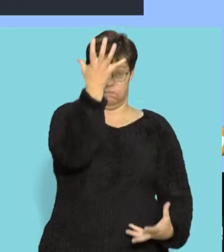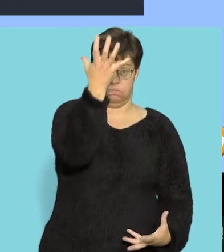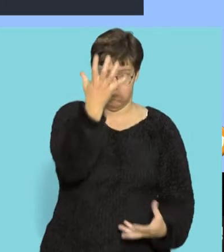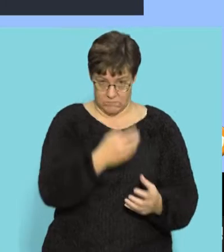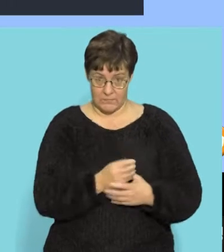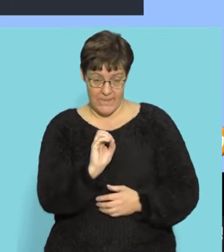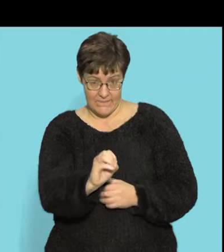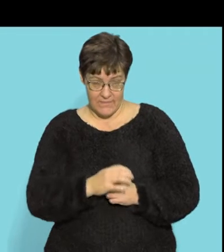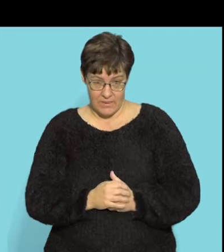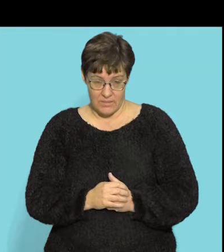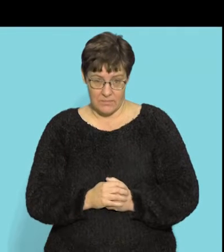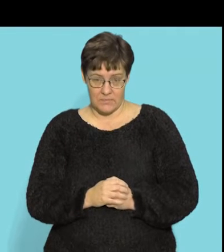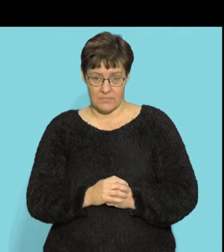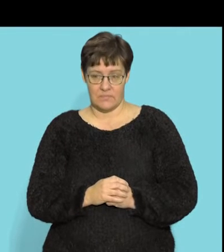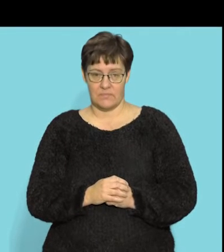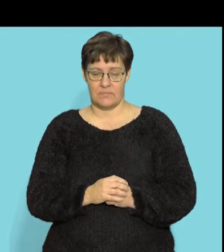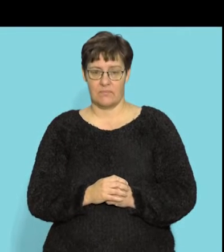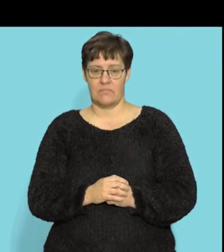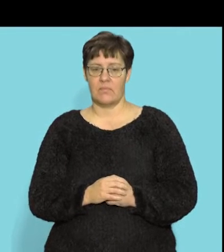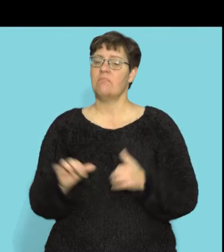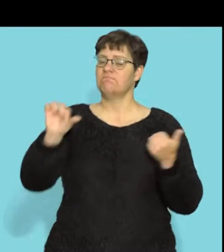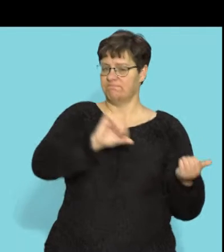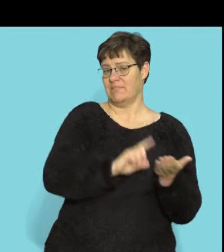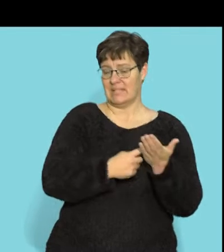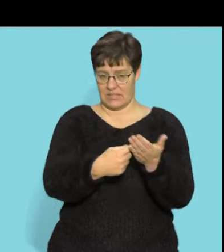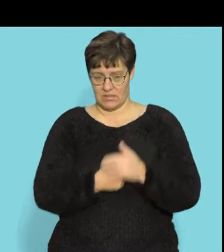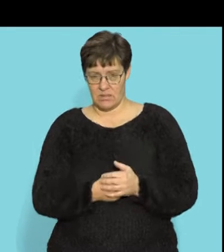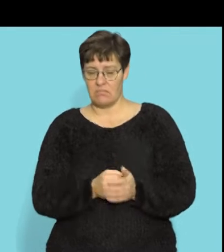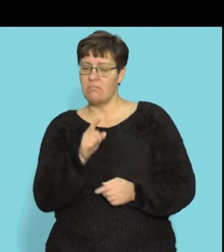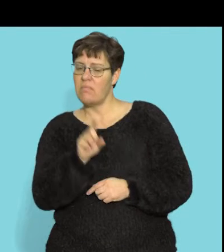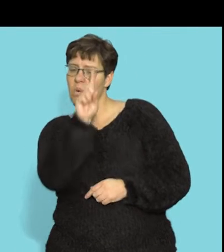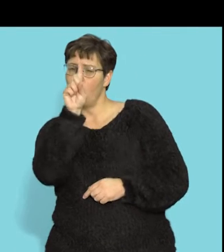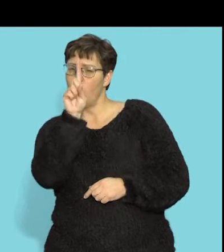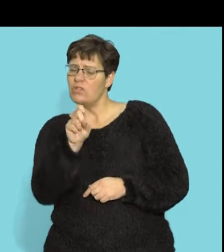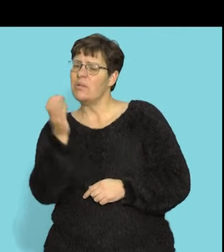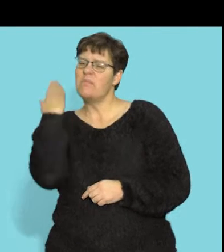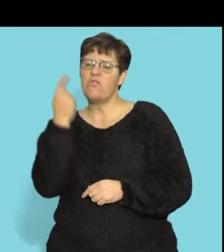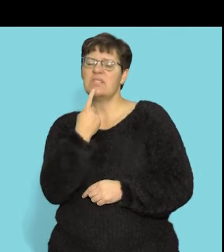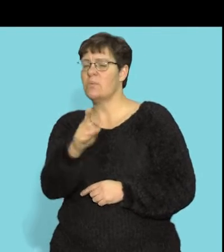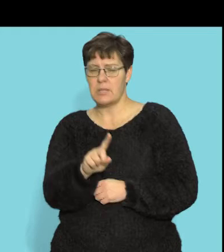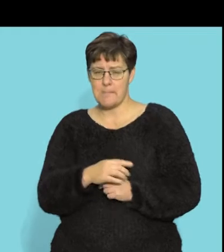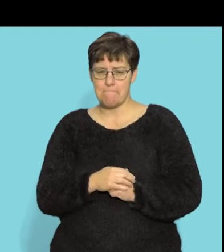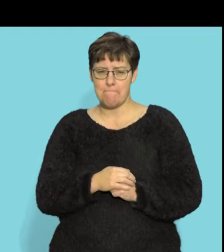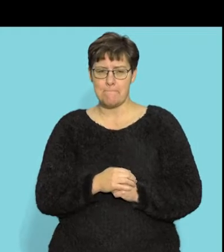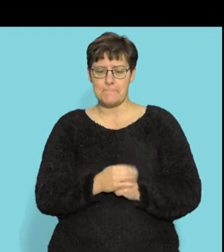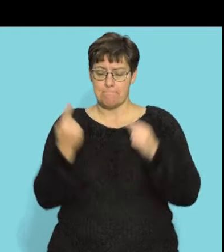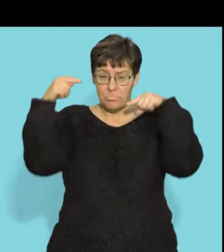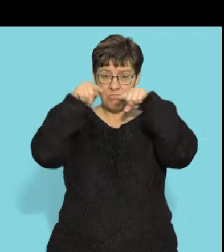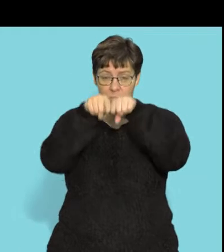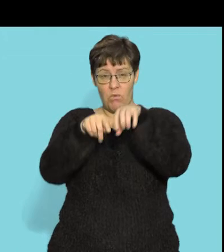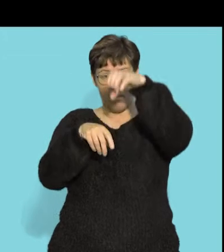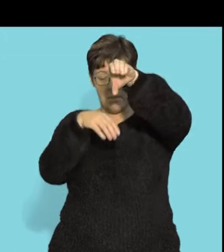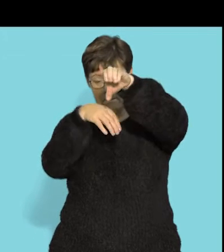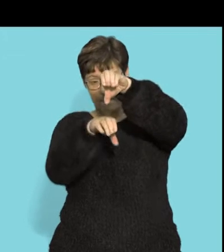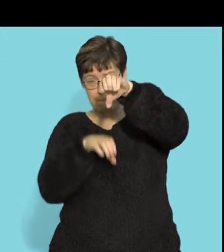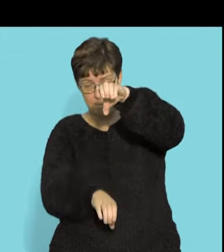to our slides and then, okay, the question that we asked ourselves is that when more